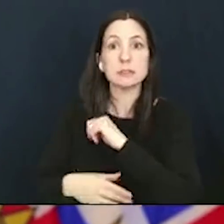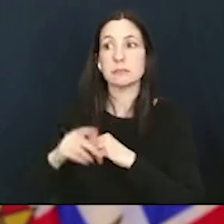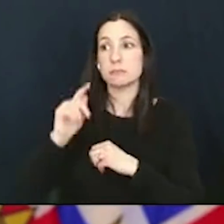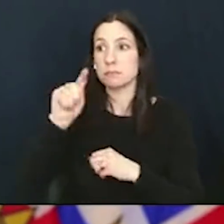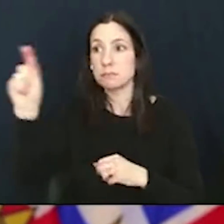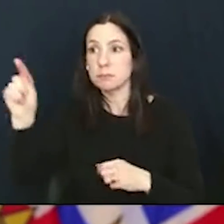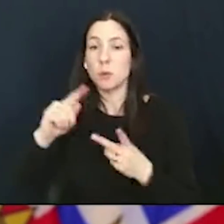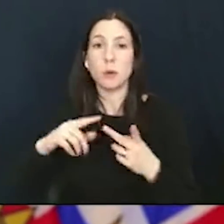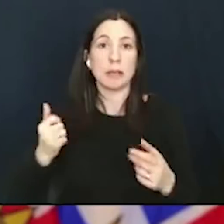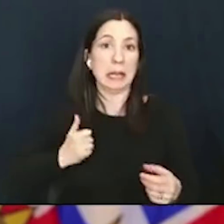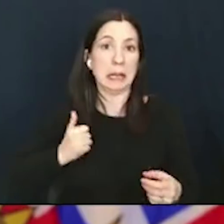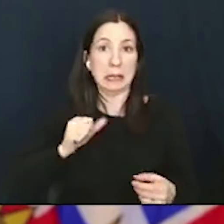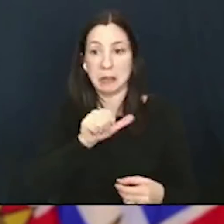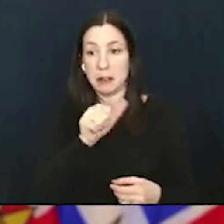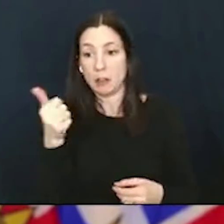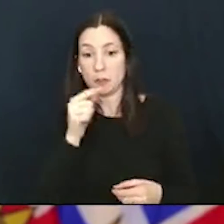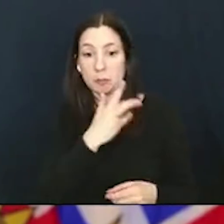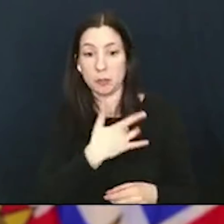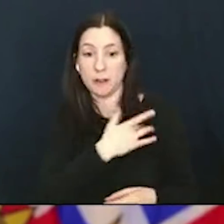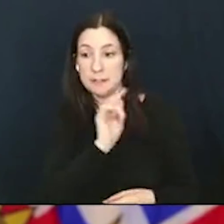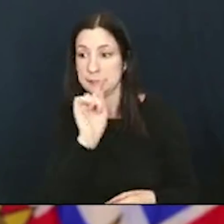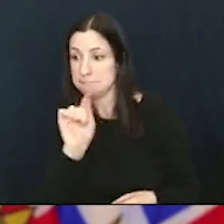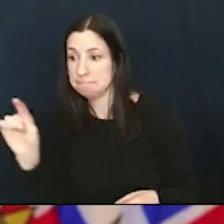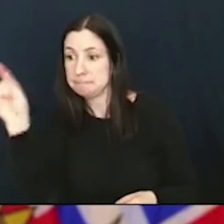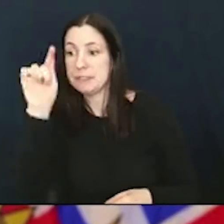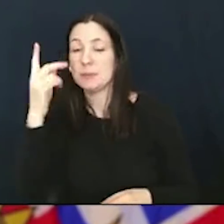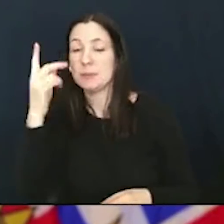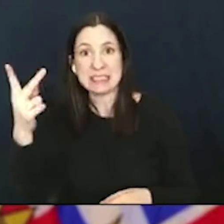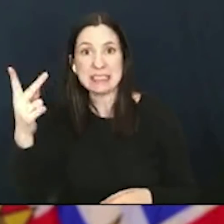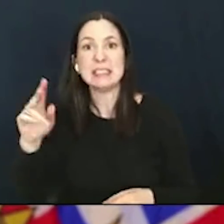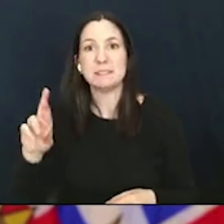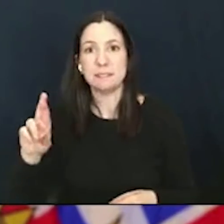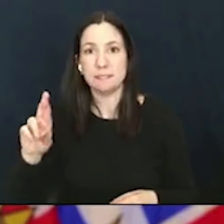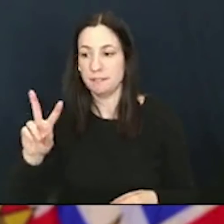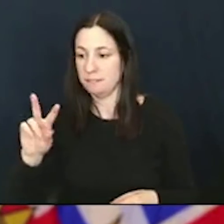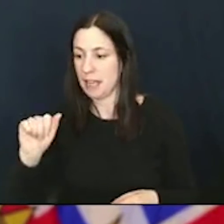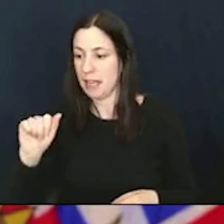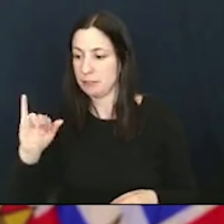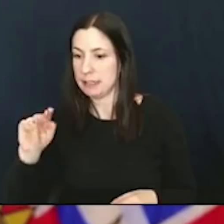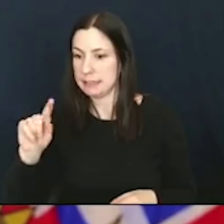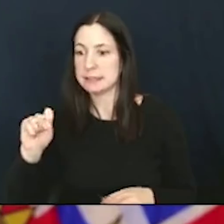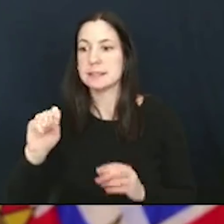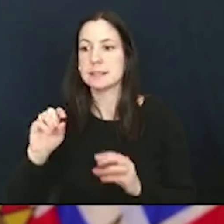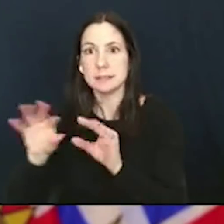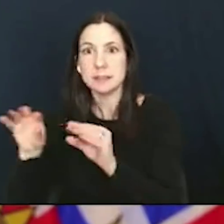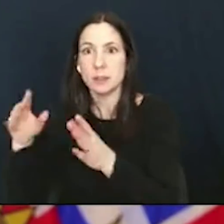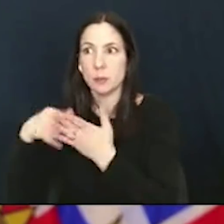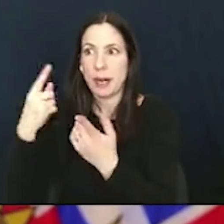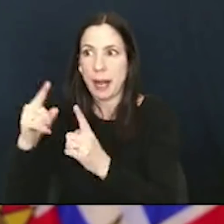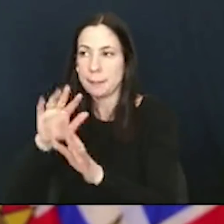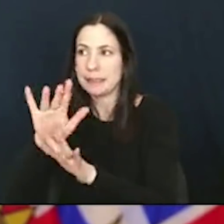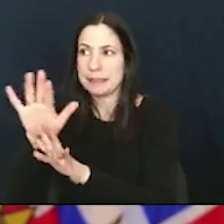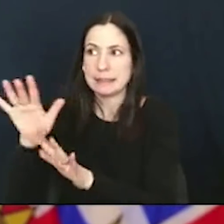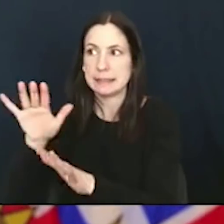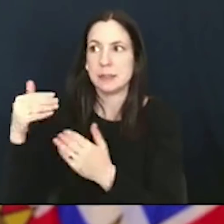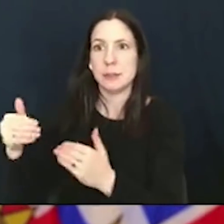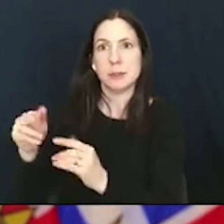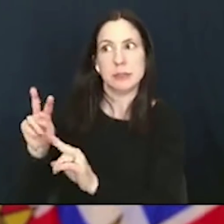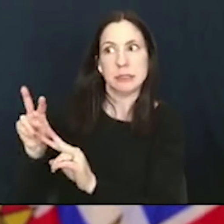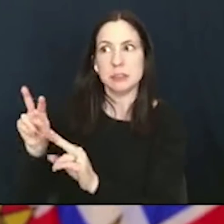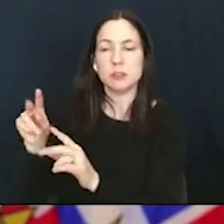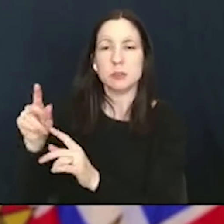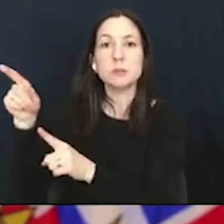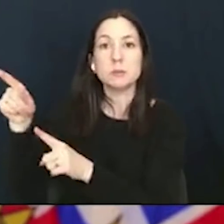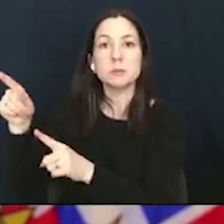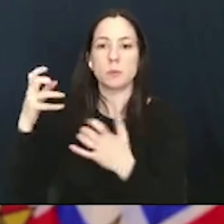of Canada. So this past weekend, as we all know, there were a number that were identified, but they were